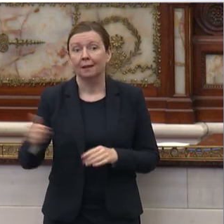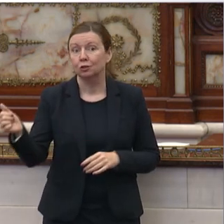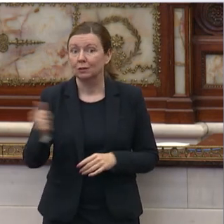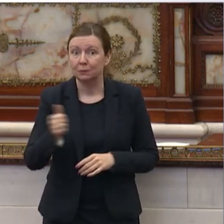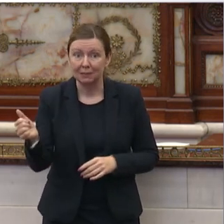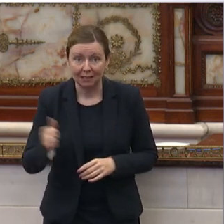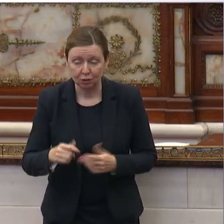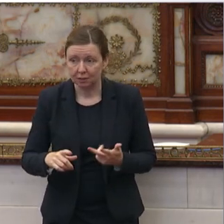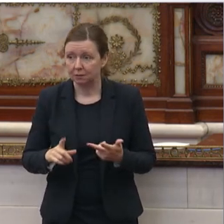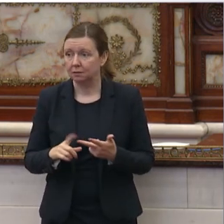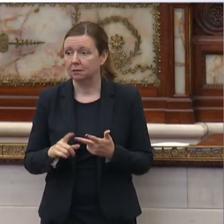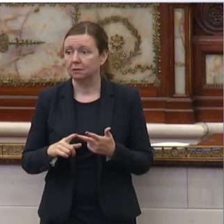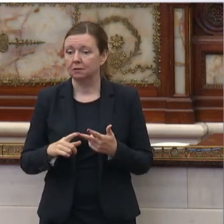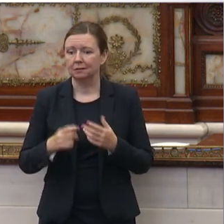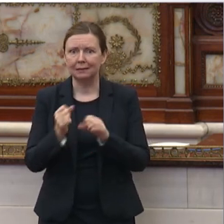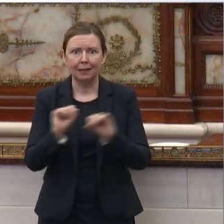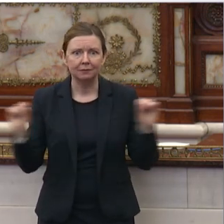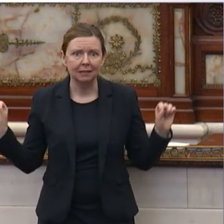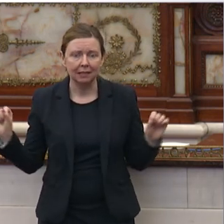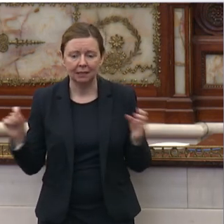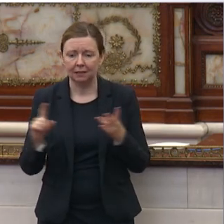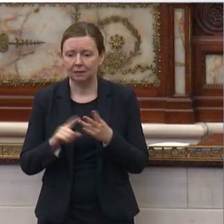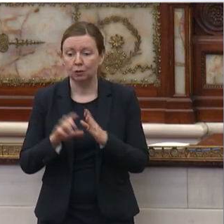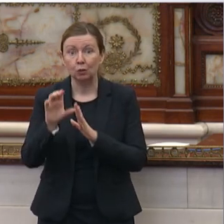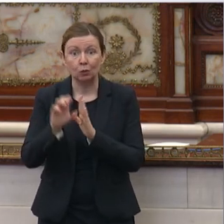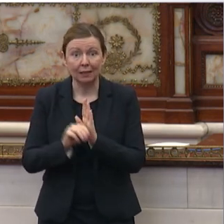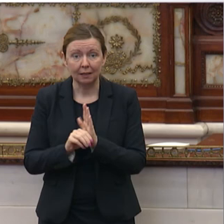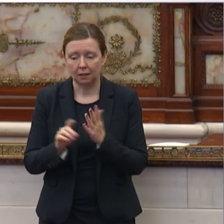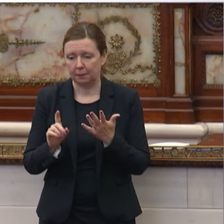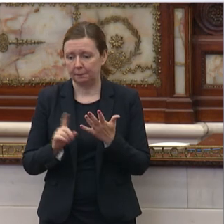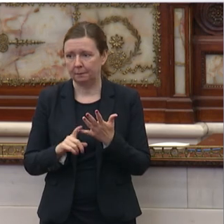transportation, safety, curriculum,